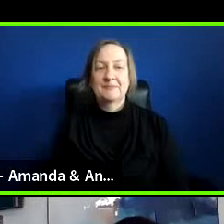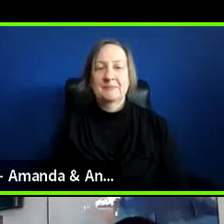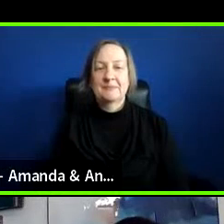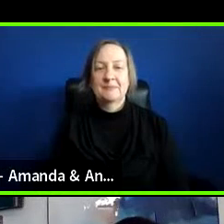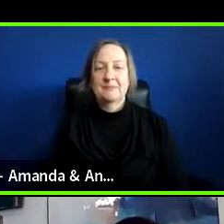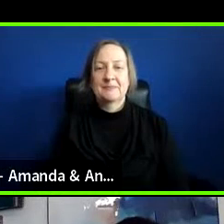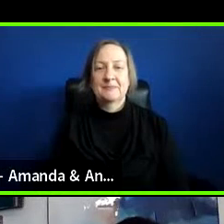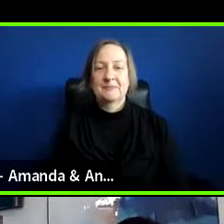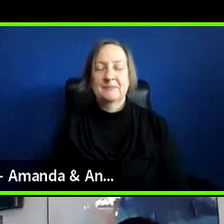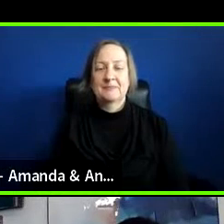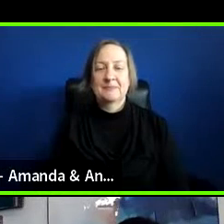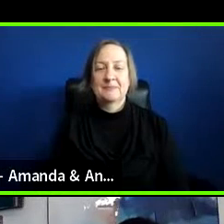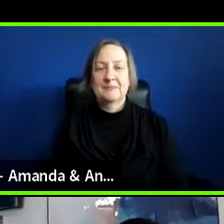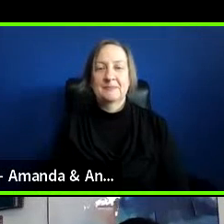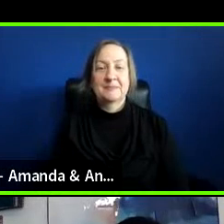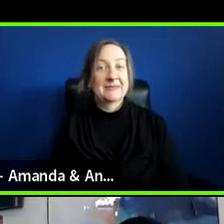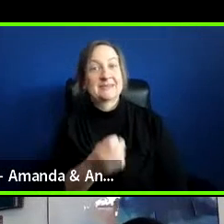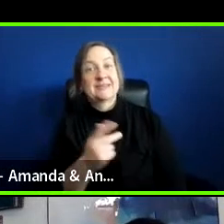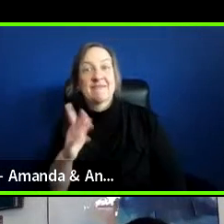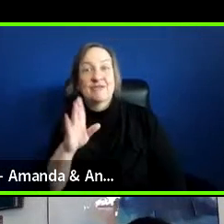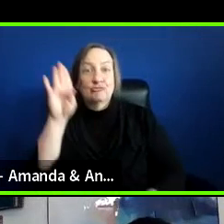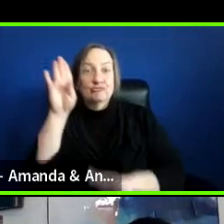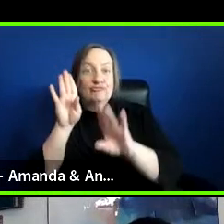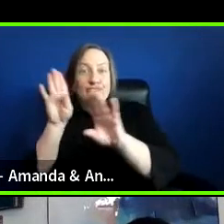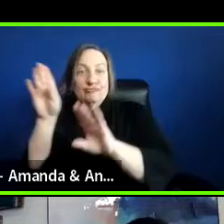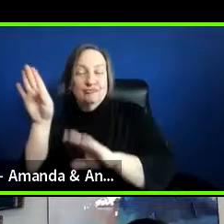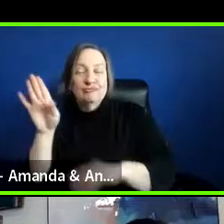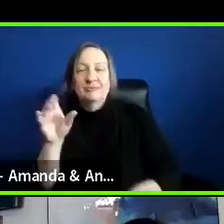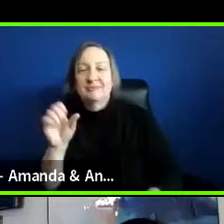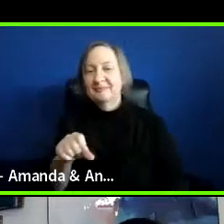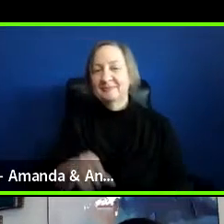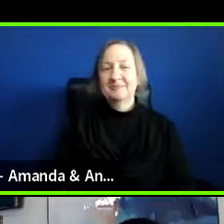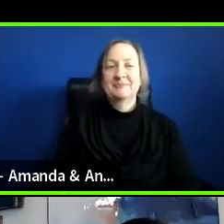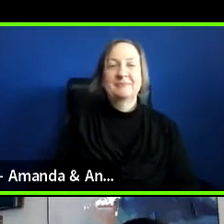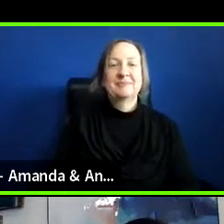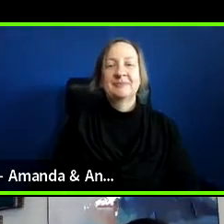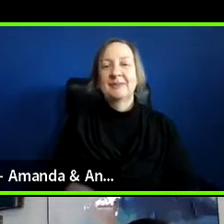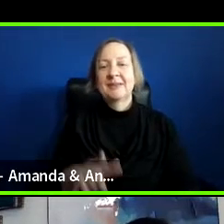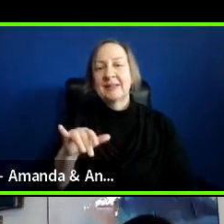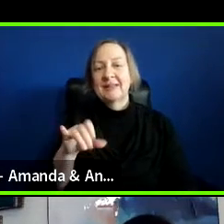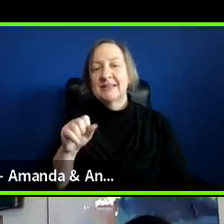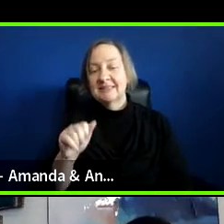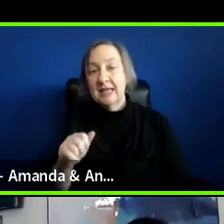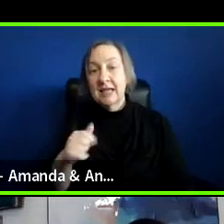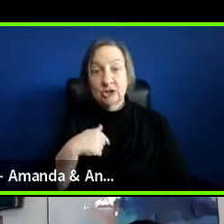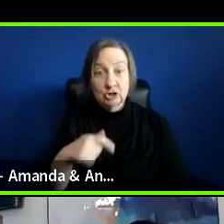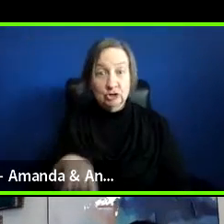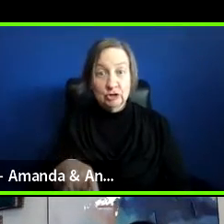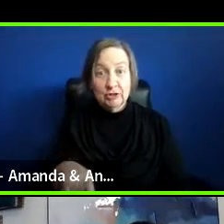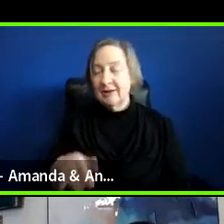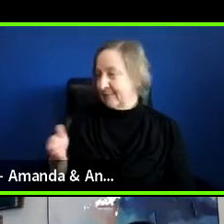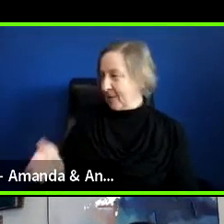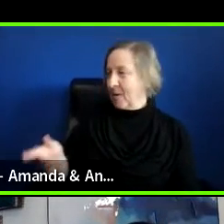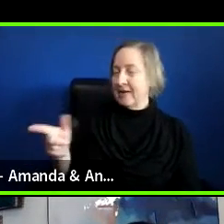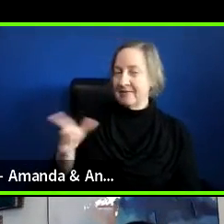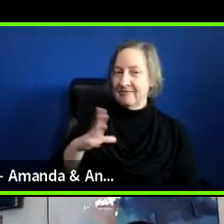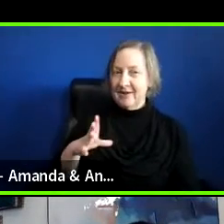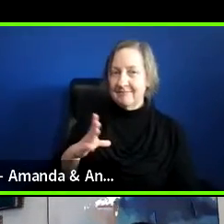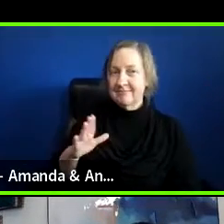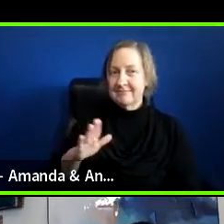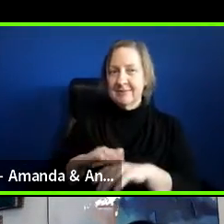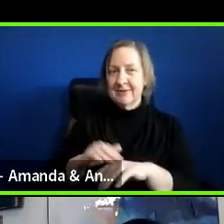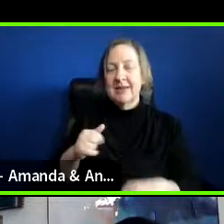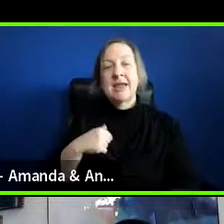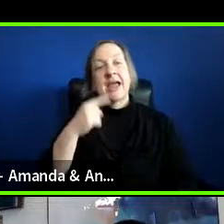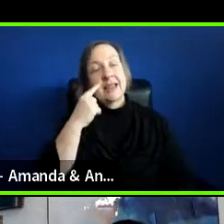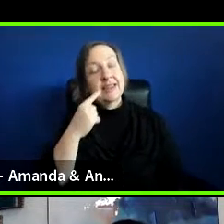Okay. You have several. Yes. Lisa, would you, should I just? Go ahead. Yes. Actually, okay. Happy to I support. think Go I